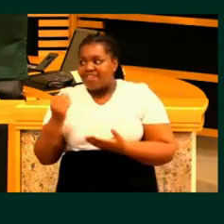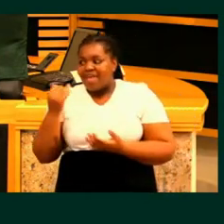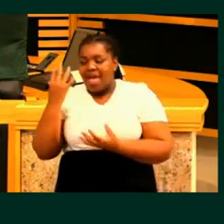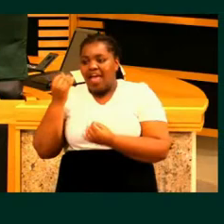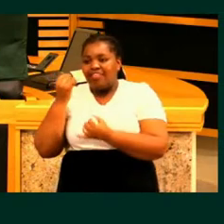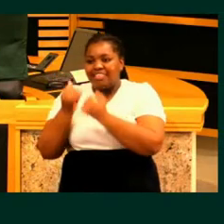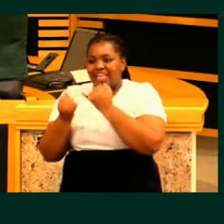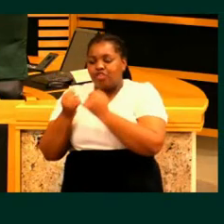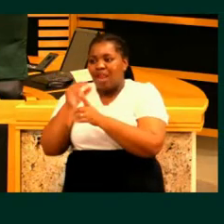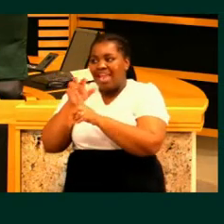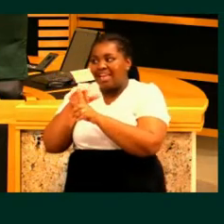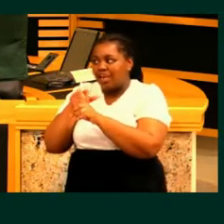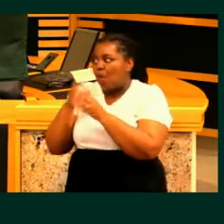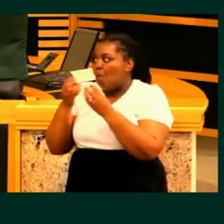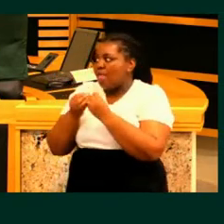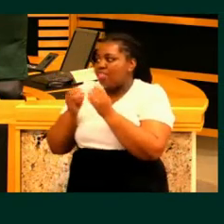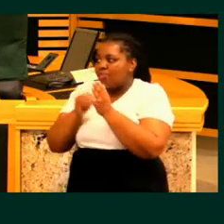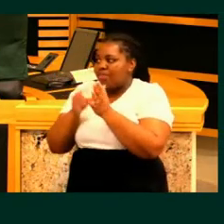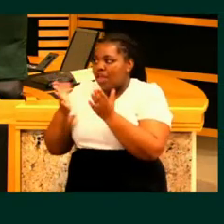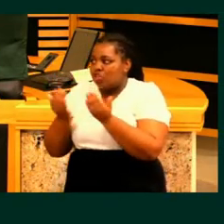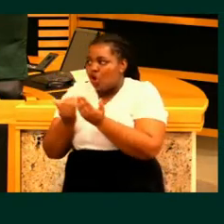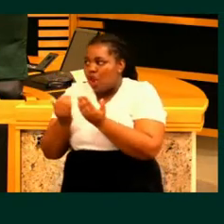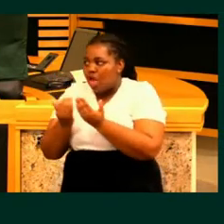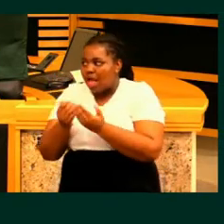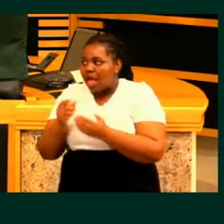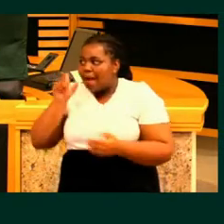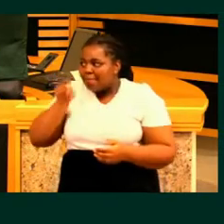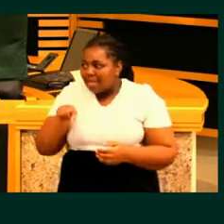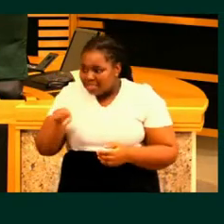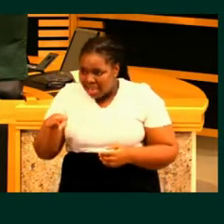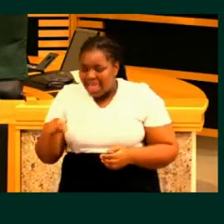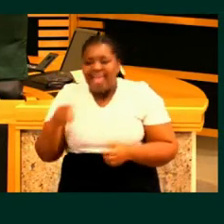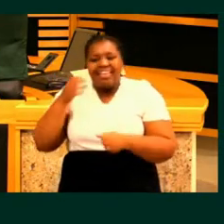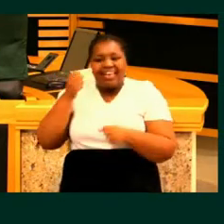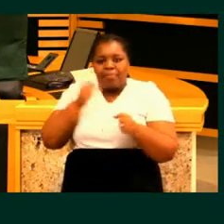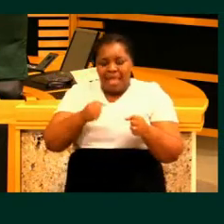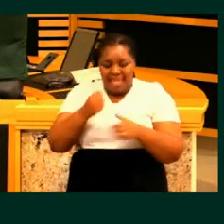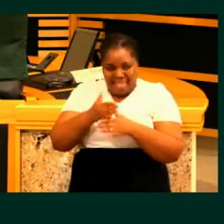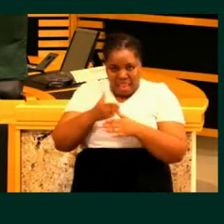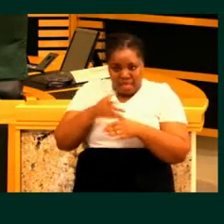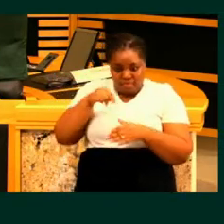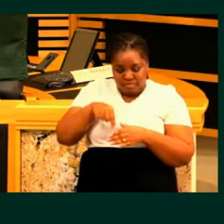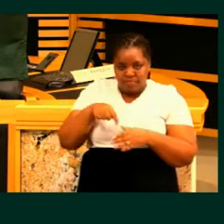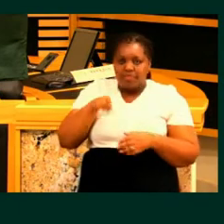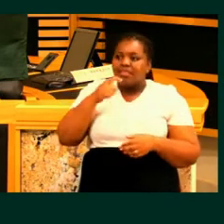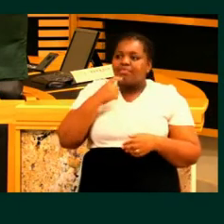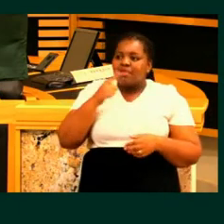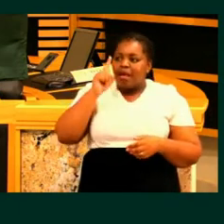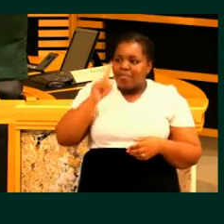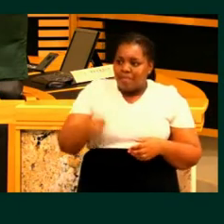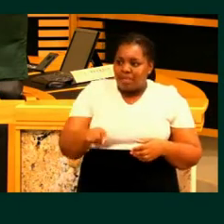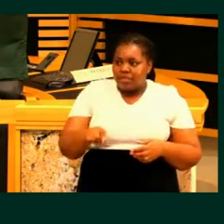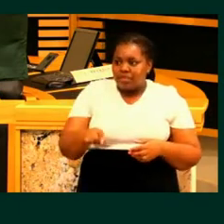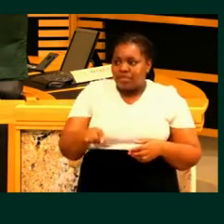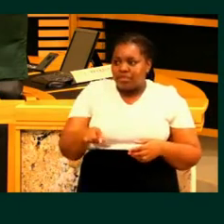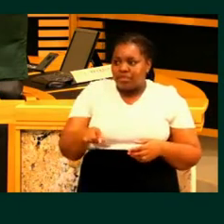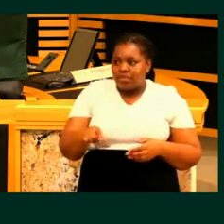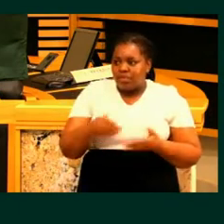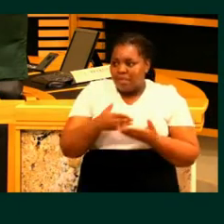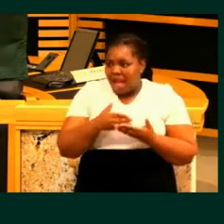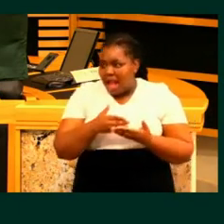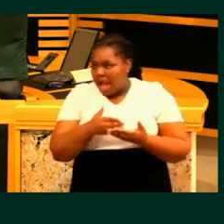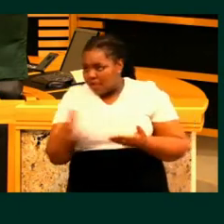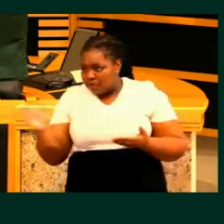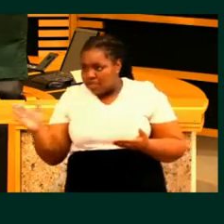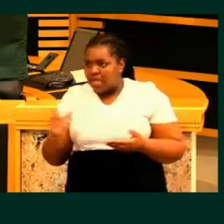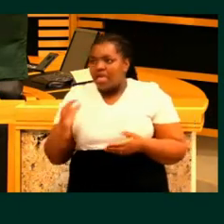relations with a learner of the school where he or she's employed and say this must be totally be Creed out because